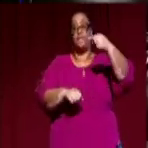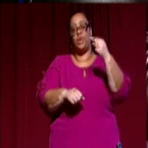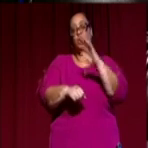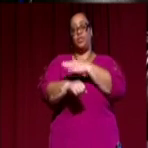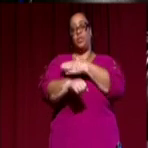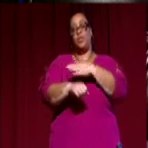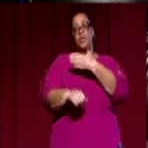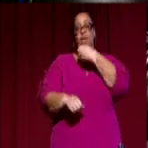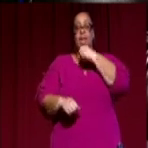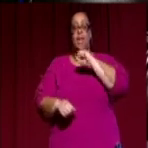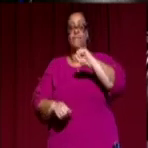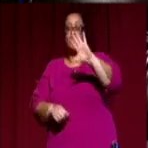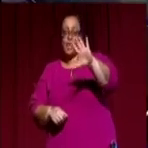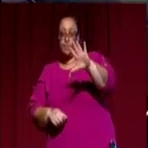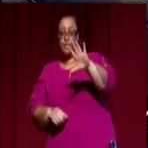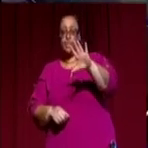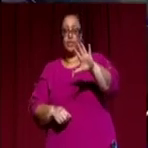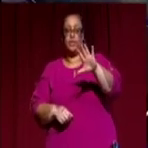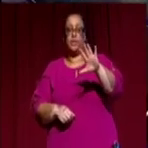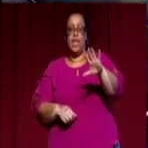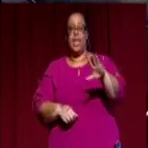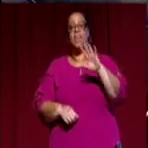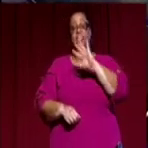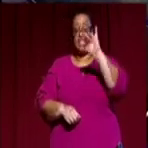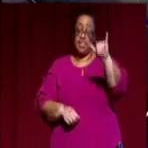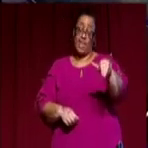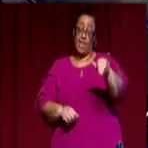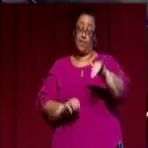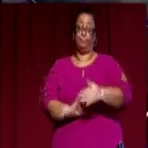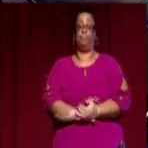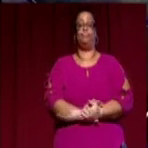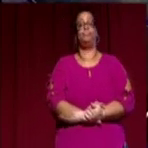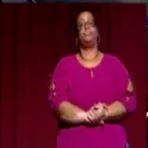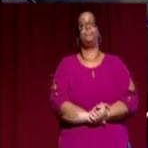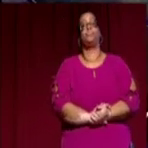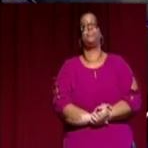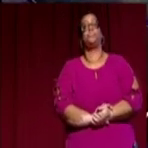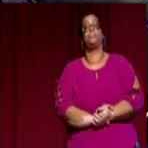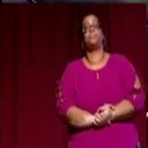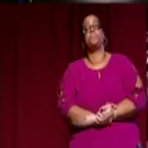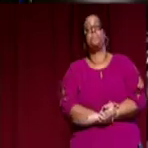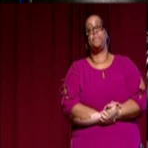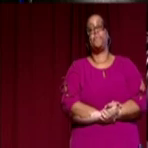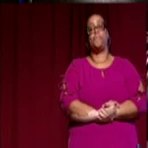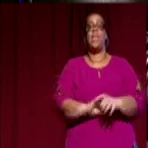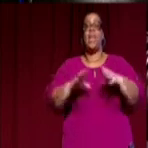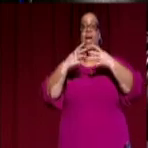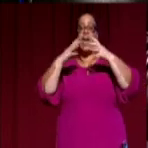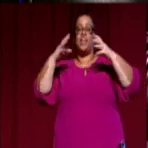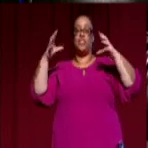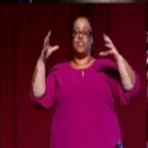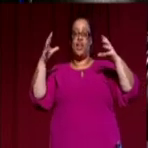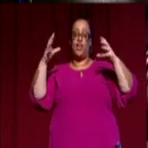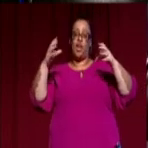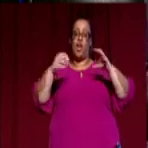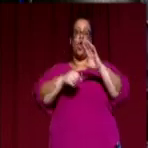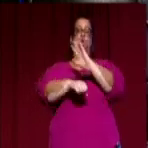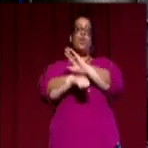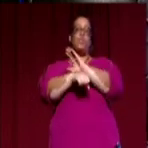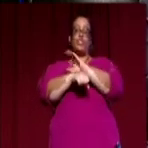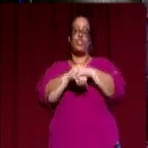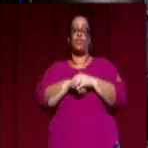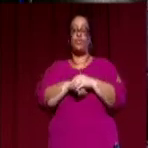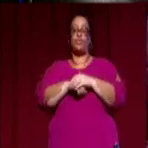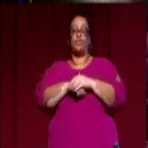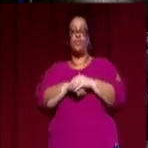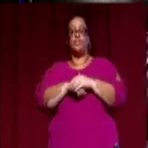at 5 years old and it's Satan, we're going to tear your kingdom down? And I shouted all over the church. You shout hallelujah,